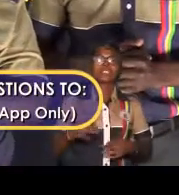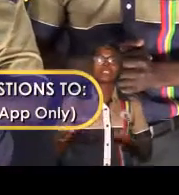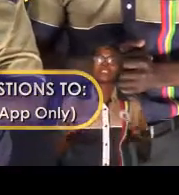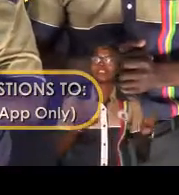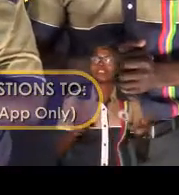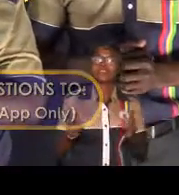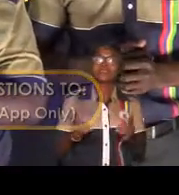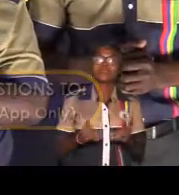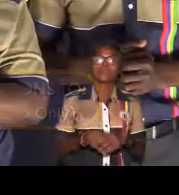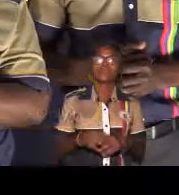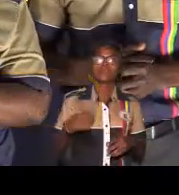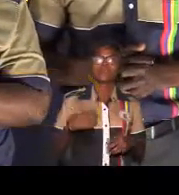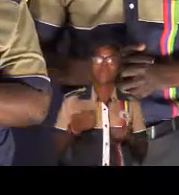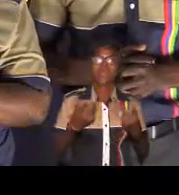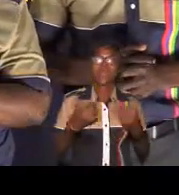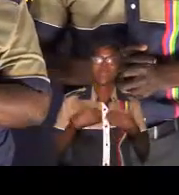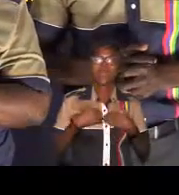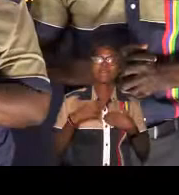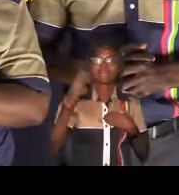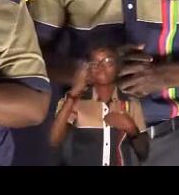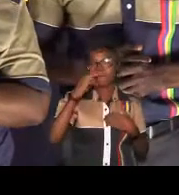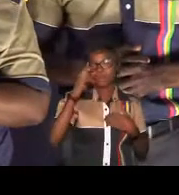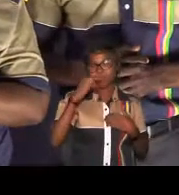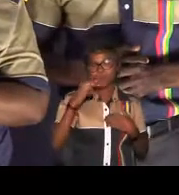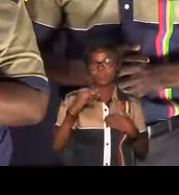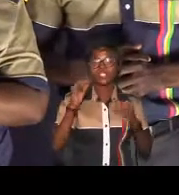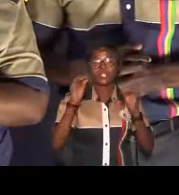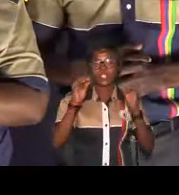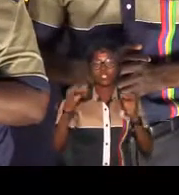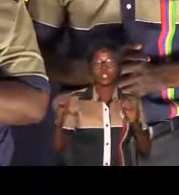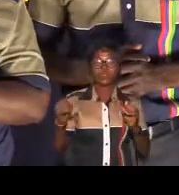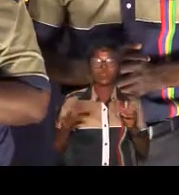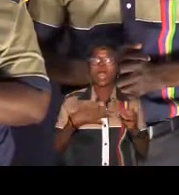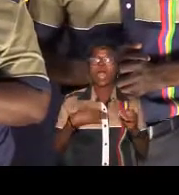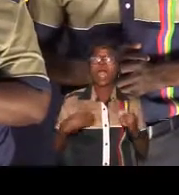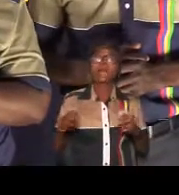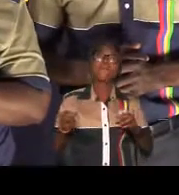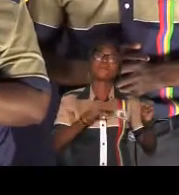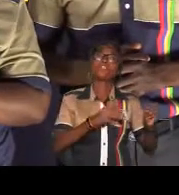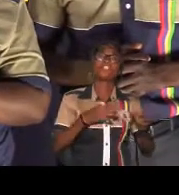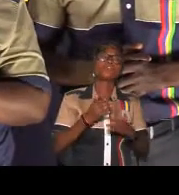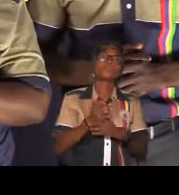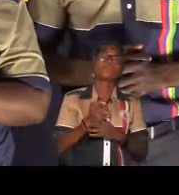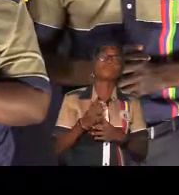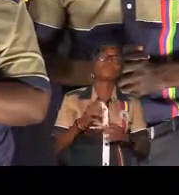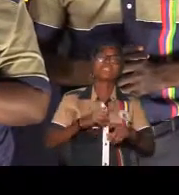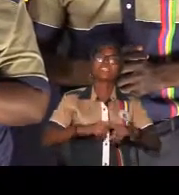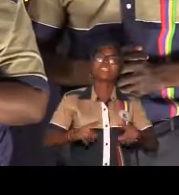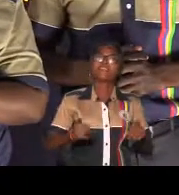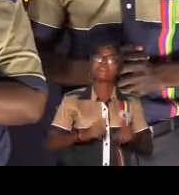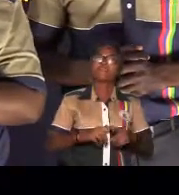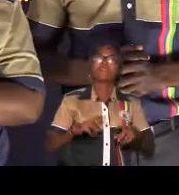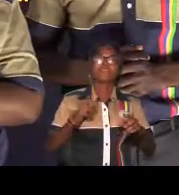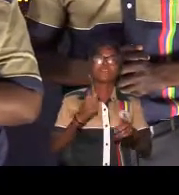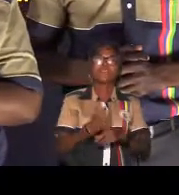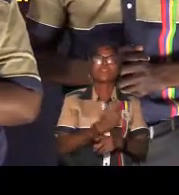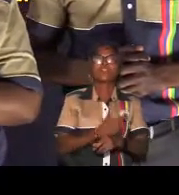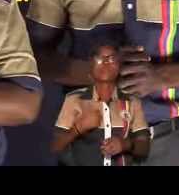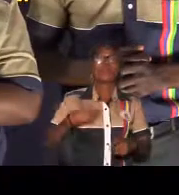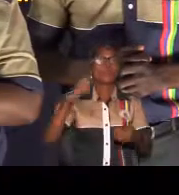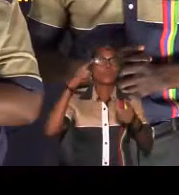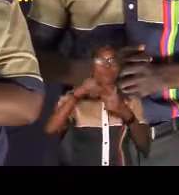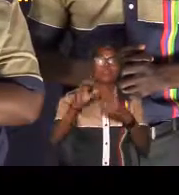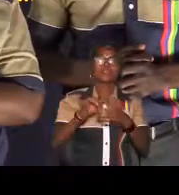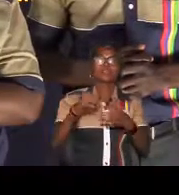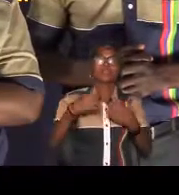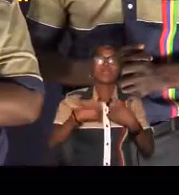We have had fun teaching you and putting you through several new concepts. We hope that you have learned a lot of